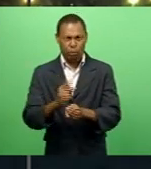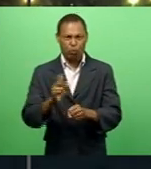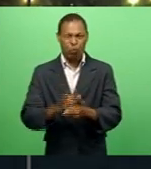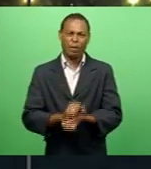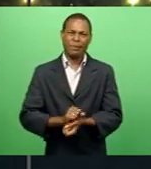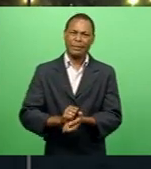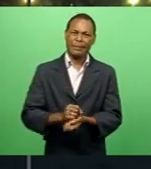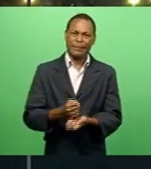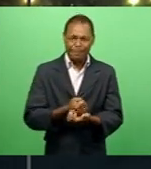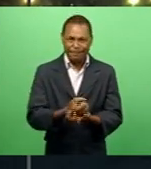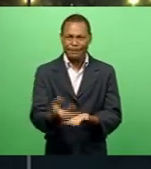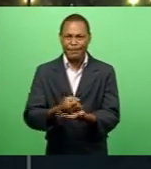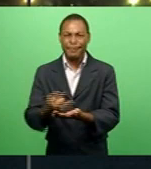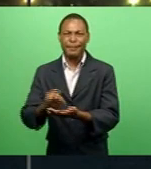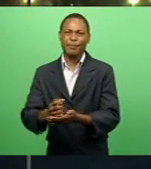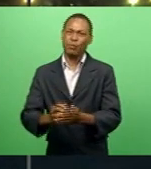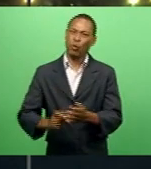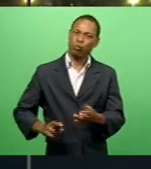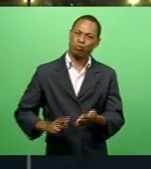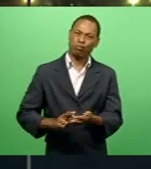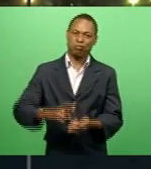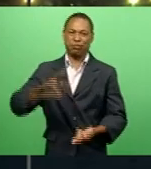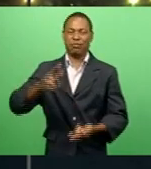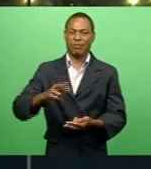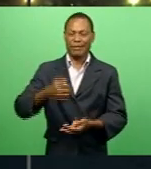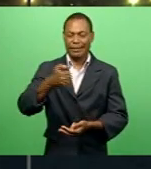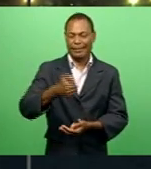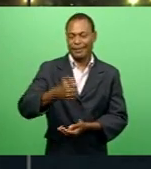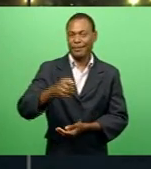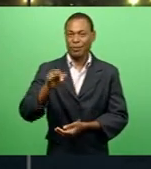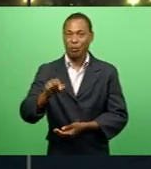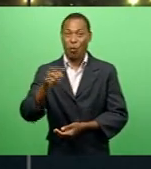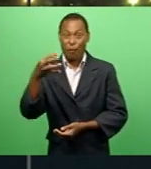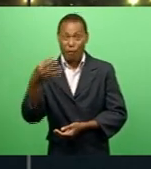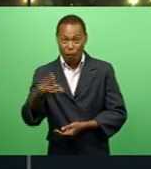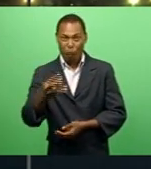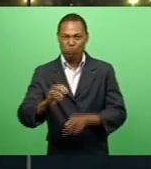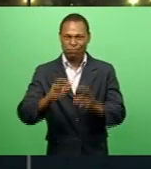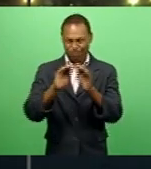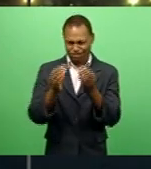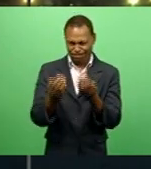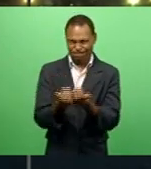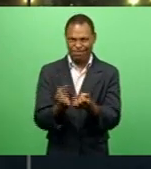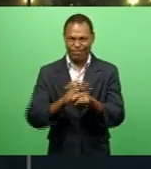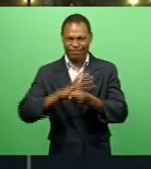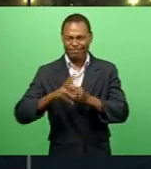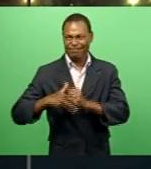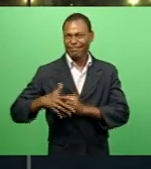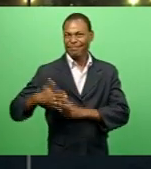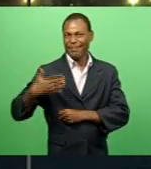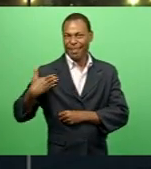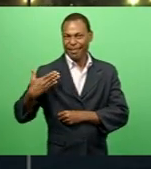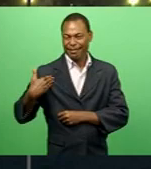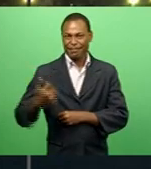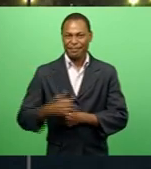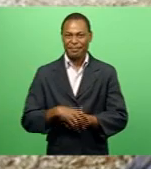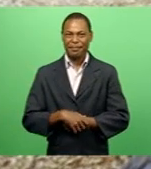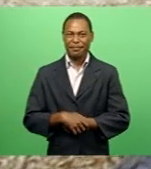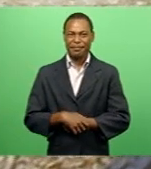by 16.4% as the price rose amid the global health pandemic. Pranita Prakash reports.